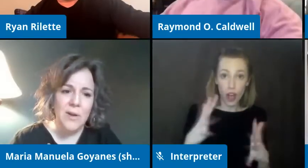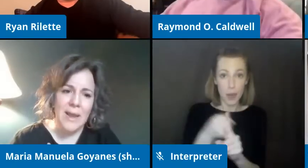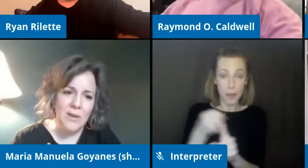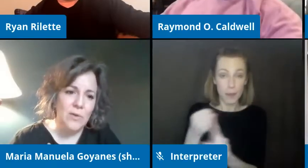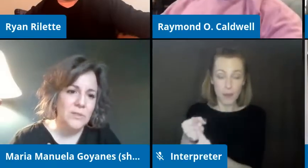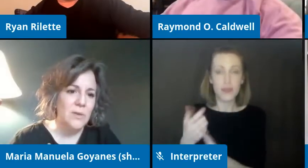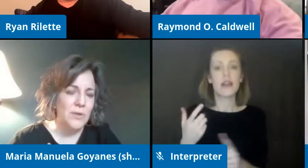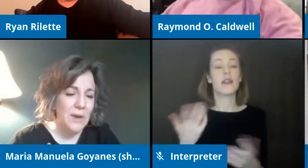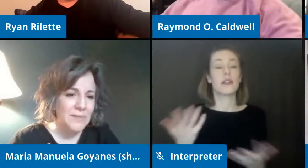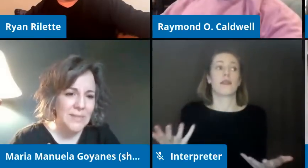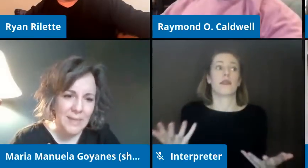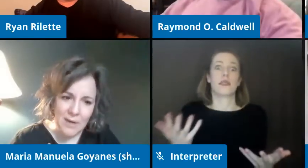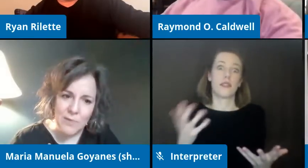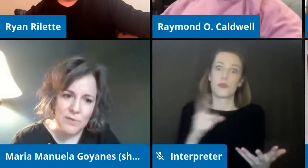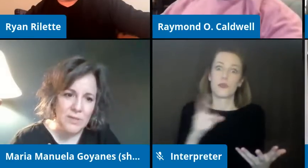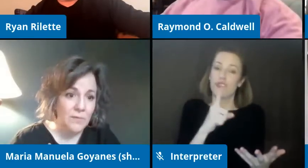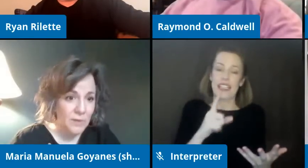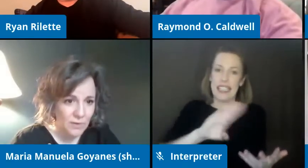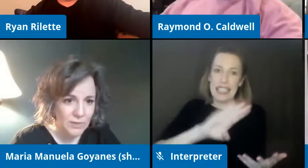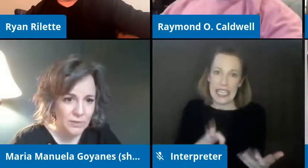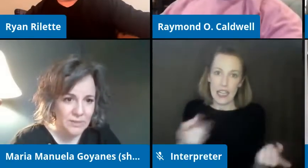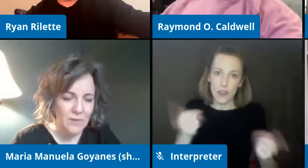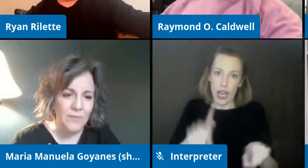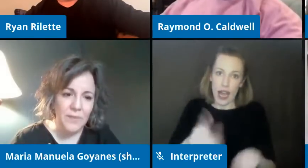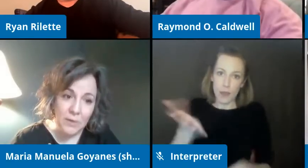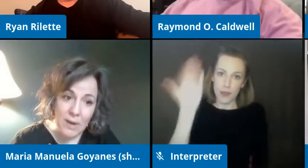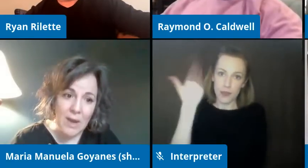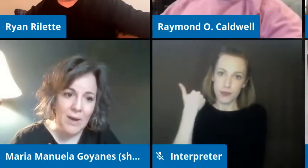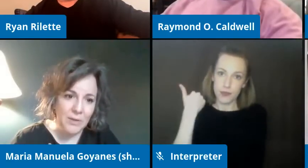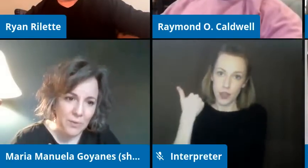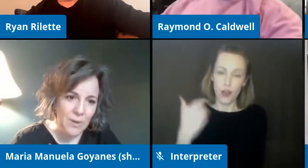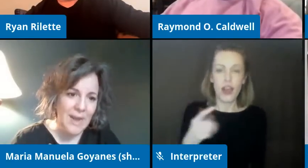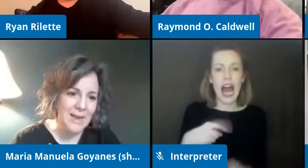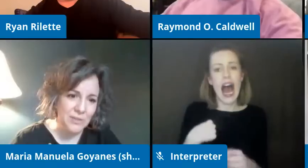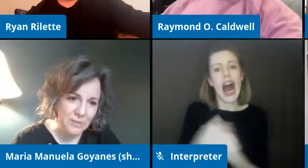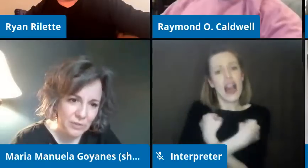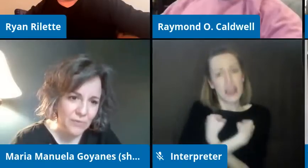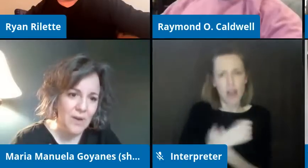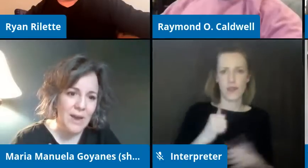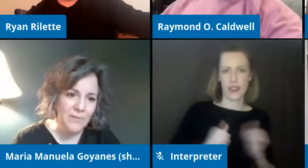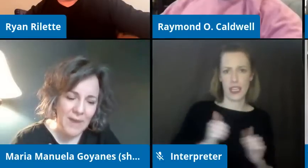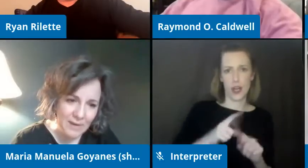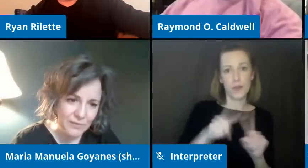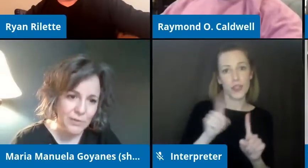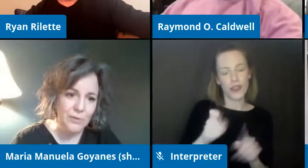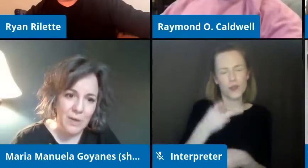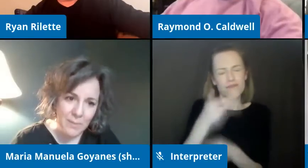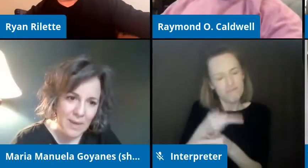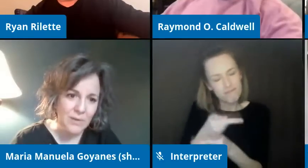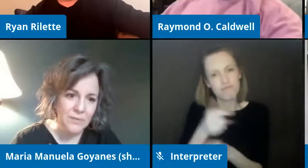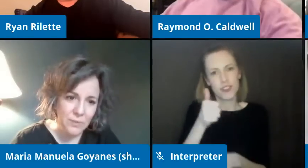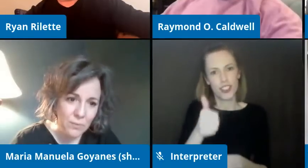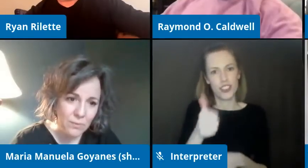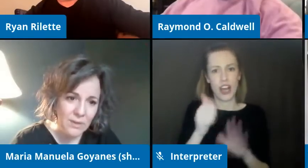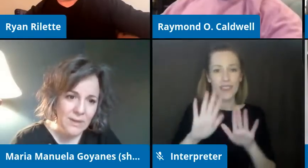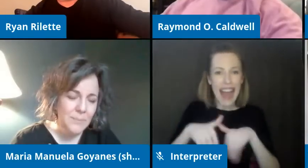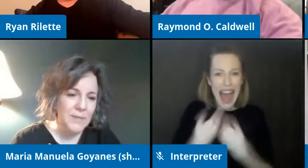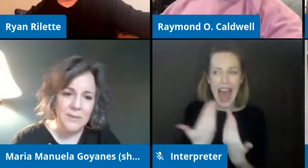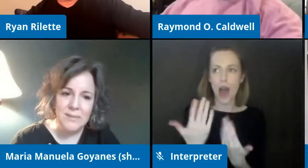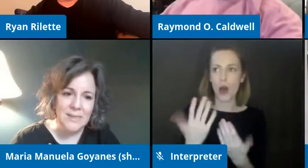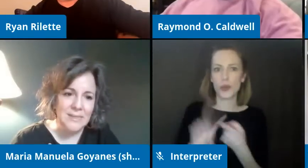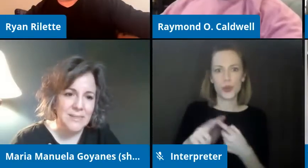the theater, and also you have to take care of yourself and nourish yourself and figure out how you're going to actually survive after you come out of